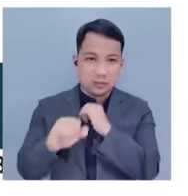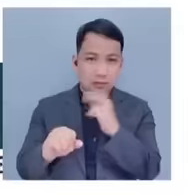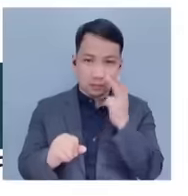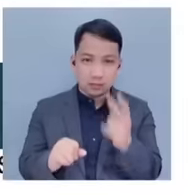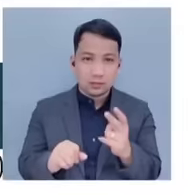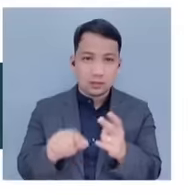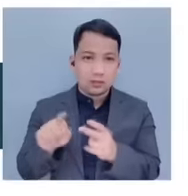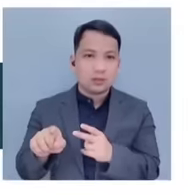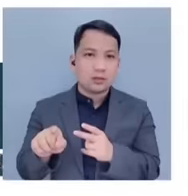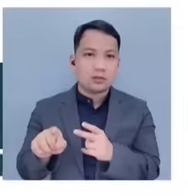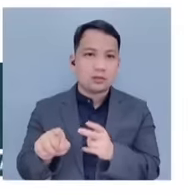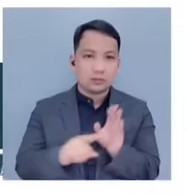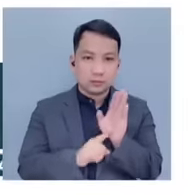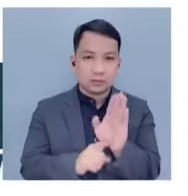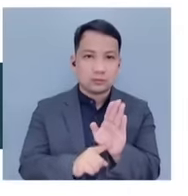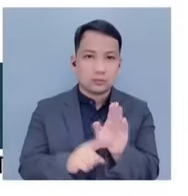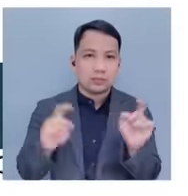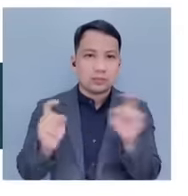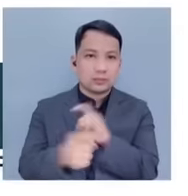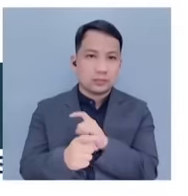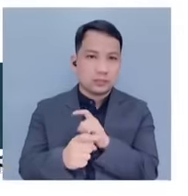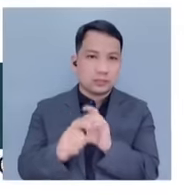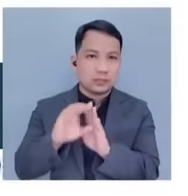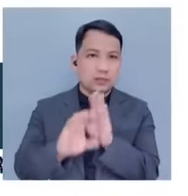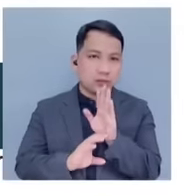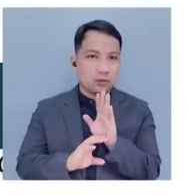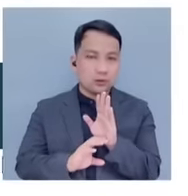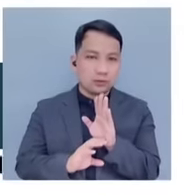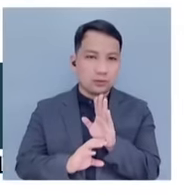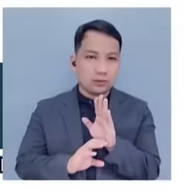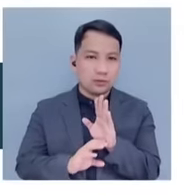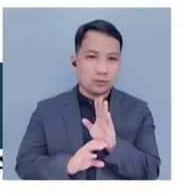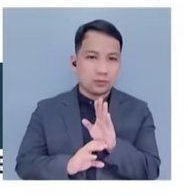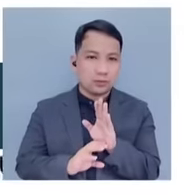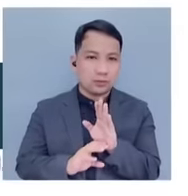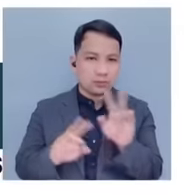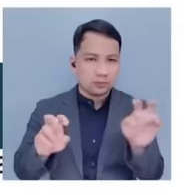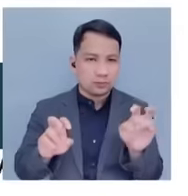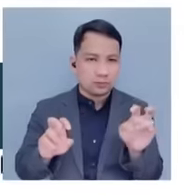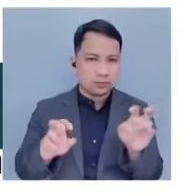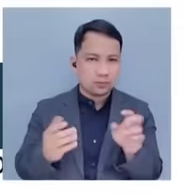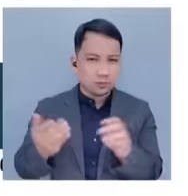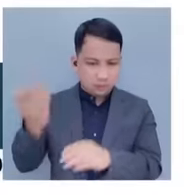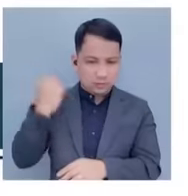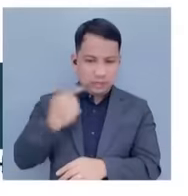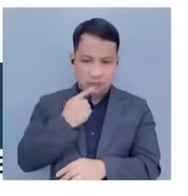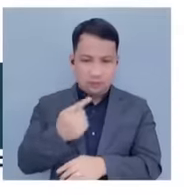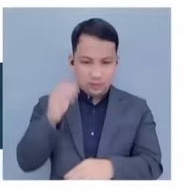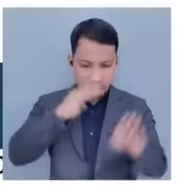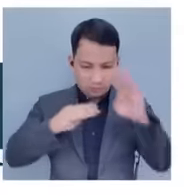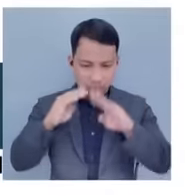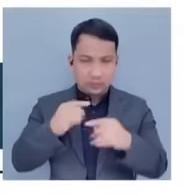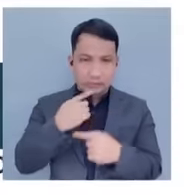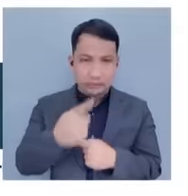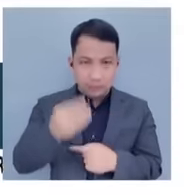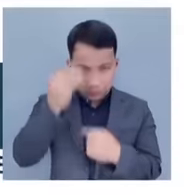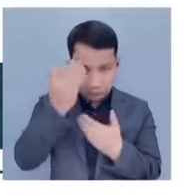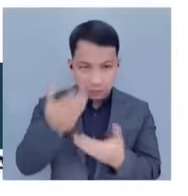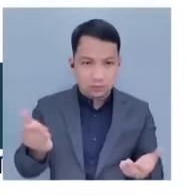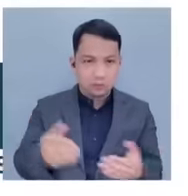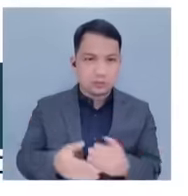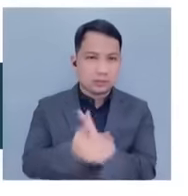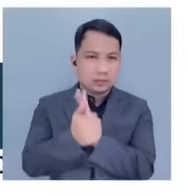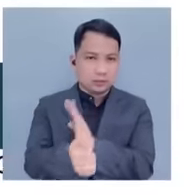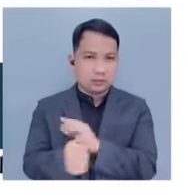it's as if changing the charter is the panacea for all the problems of the Philippines, when experts